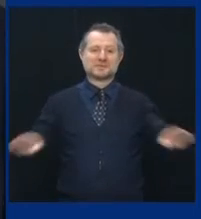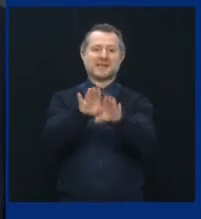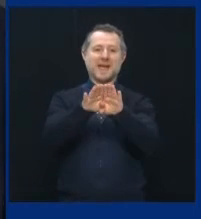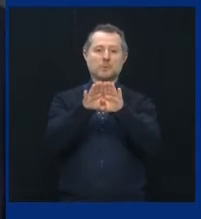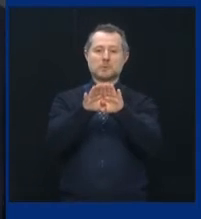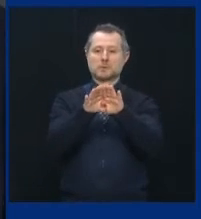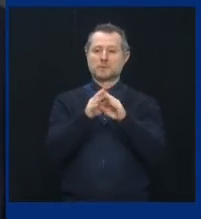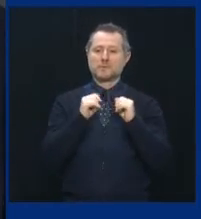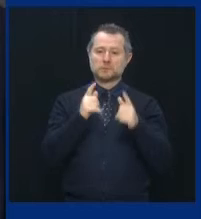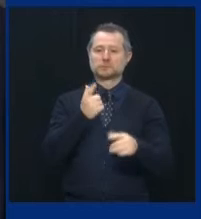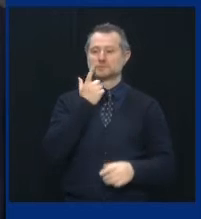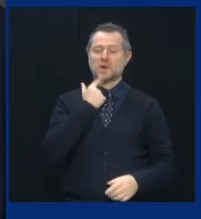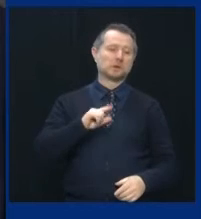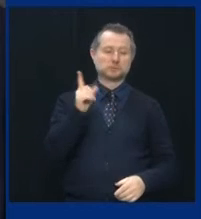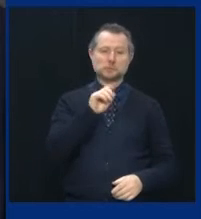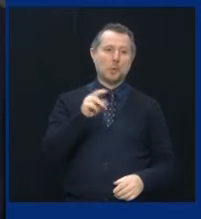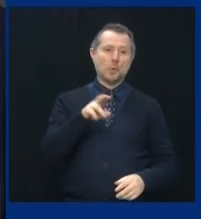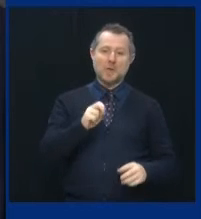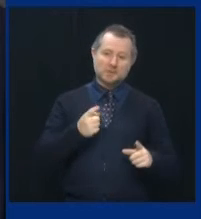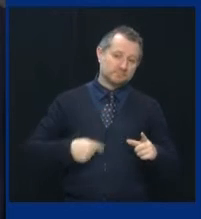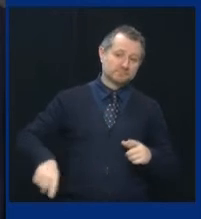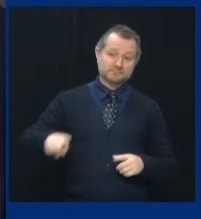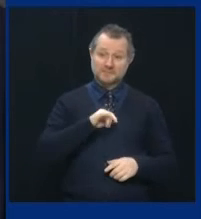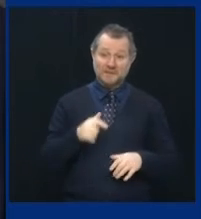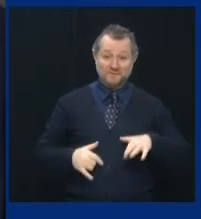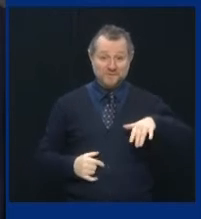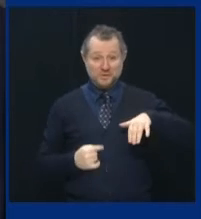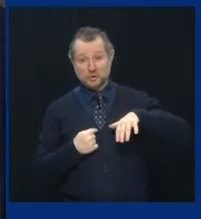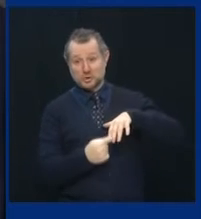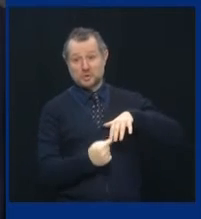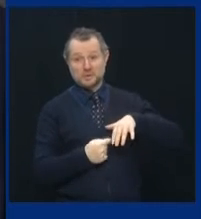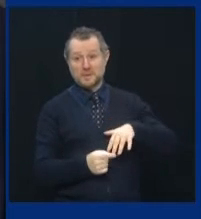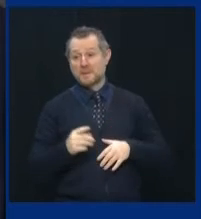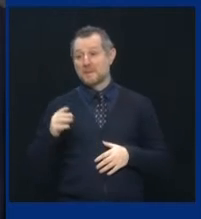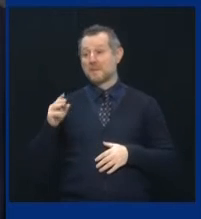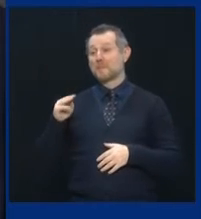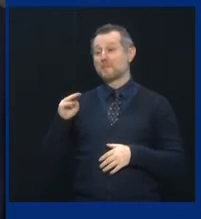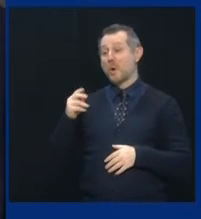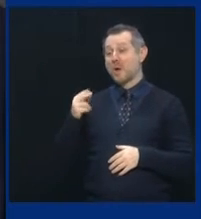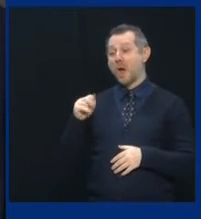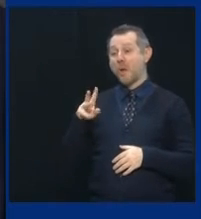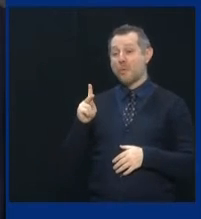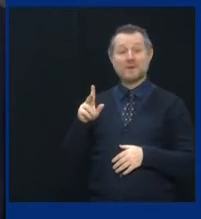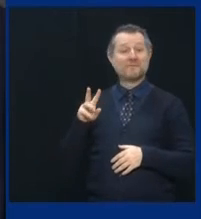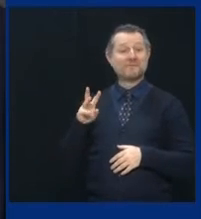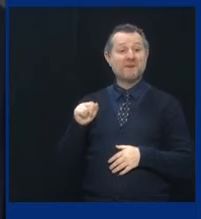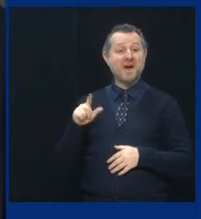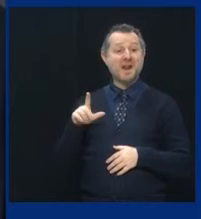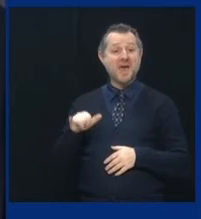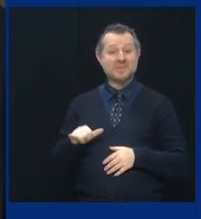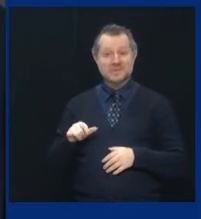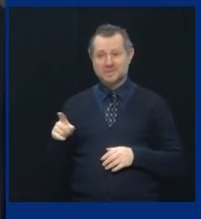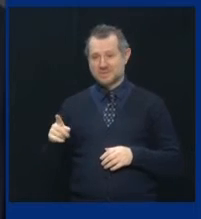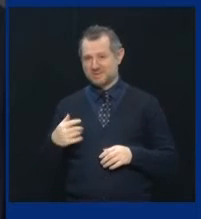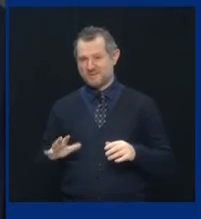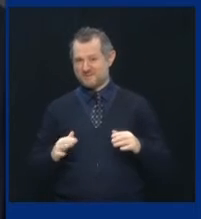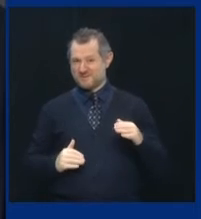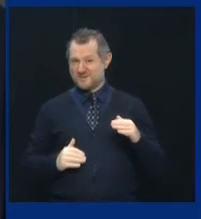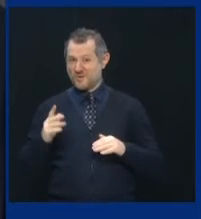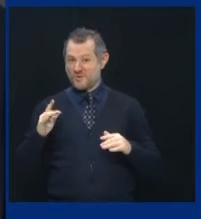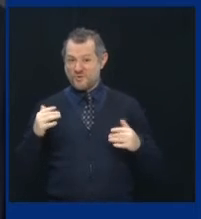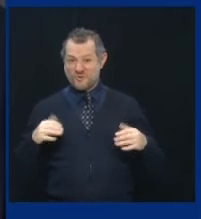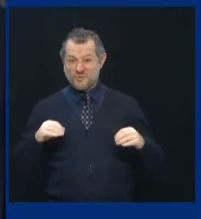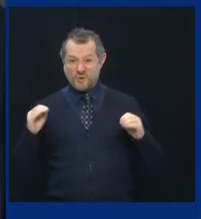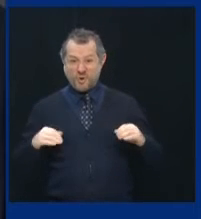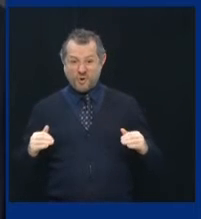zone. And the Finger Lakes, Mohawk Valley, you see that number 30% availability. If that infection rate